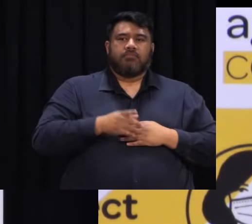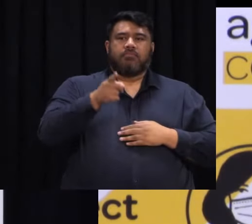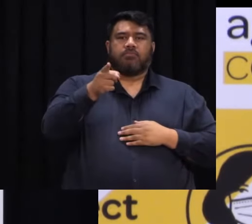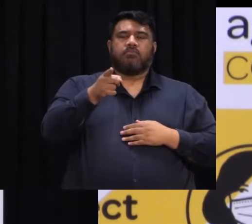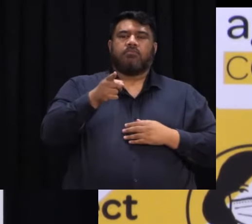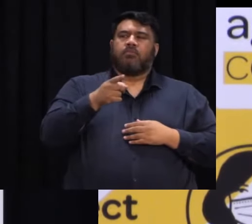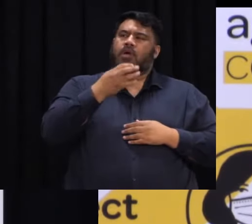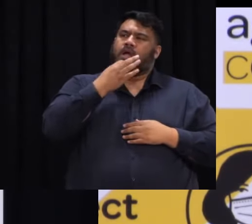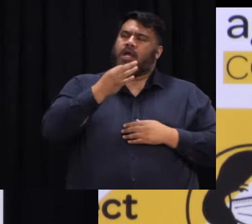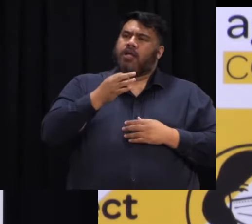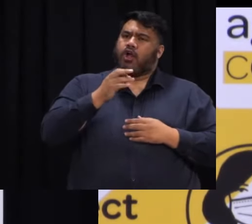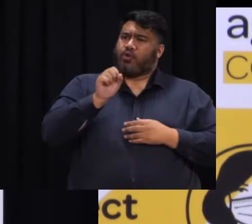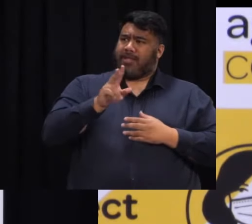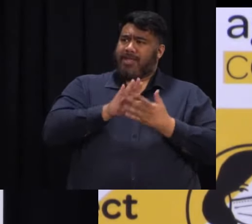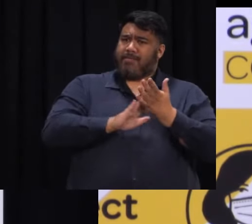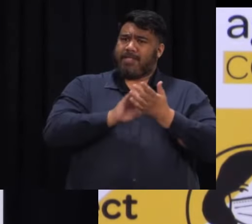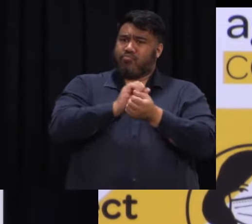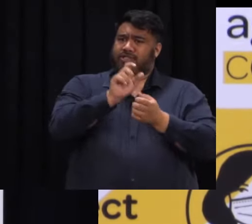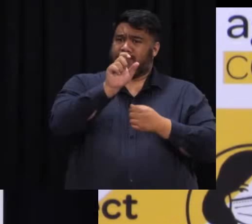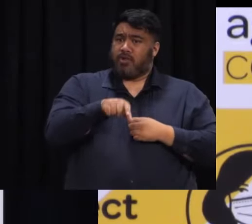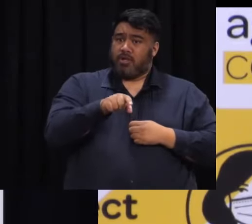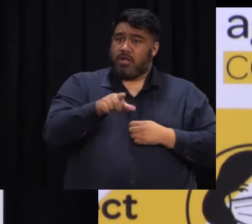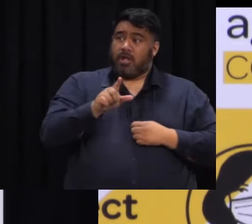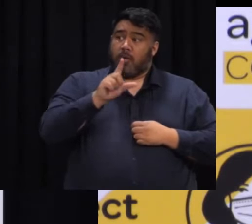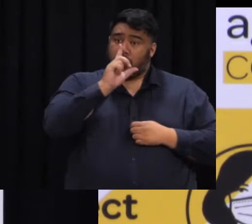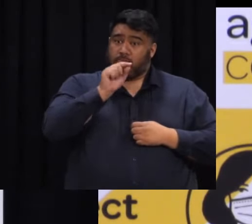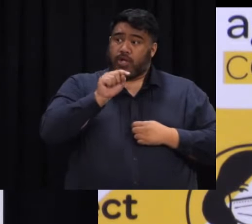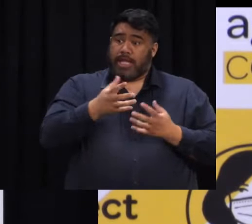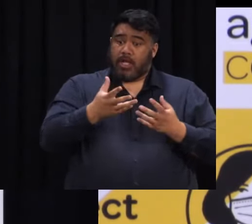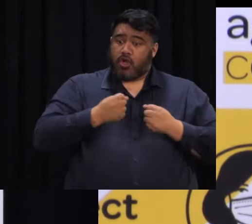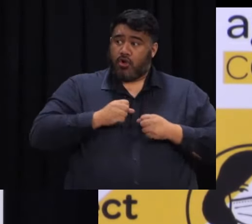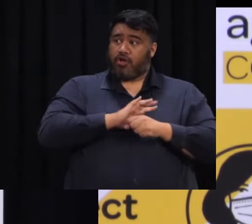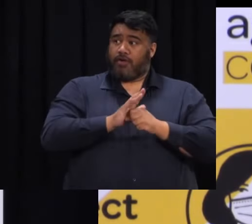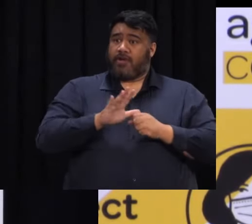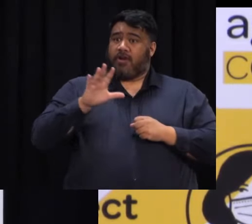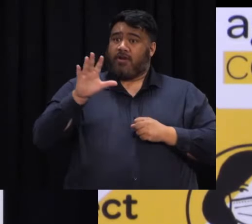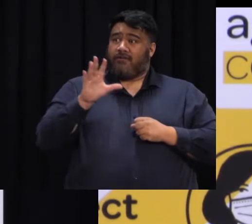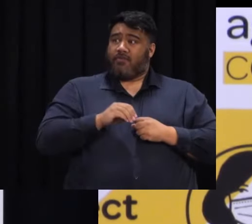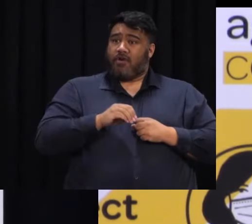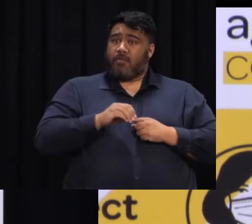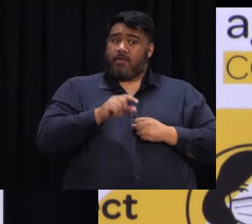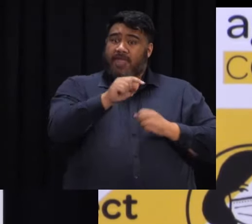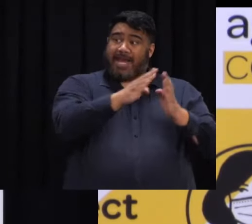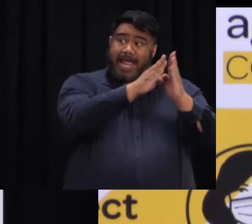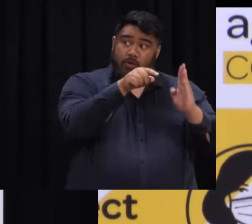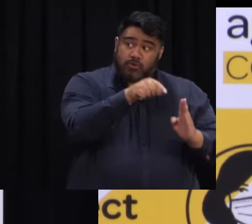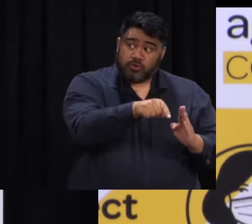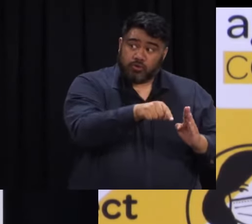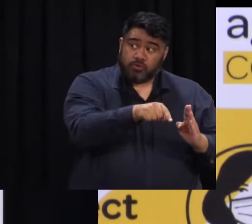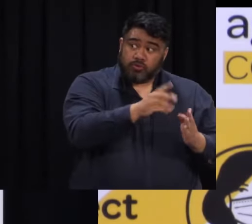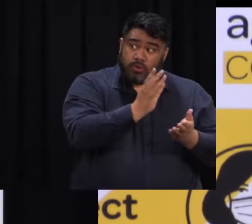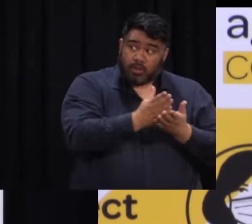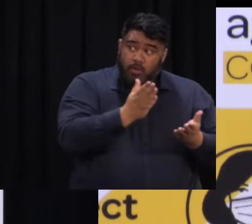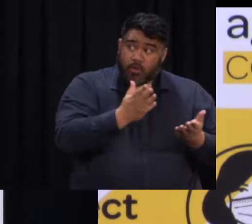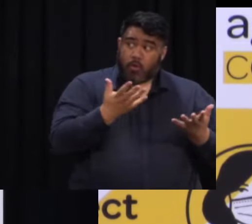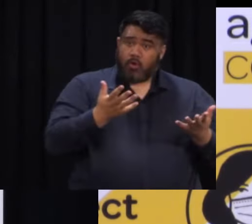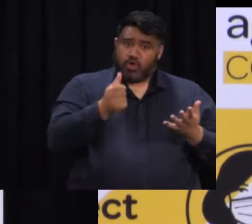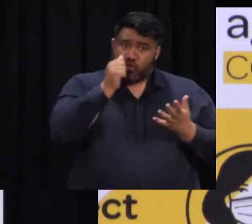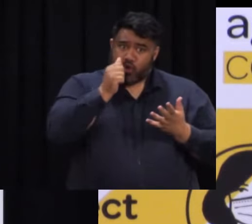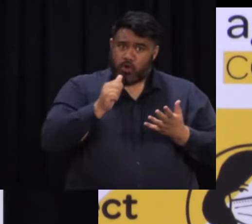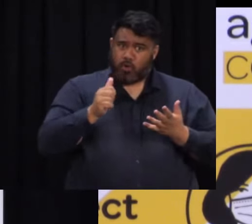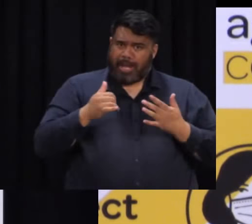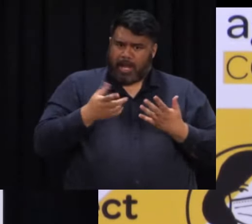the prisoner perhaps got infected from others living in his household? No. Have you established that yet, Dr.